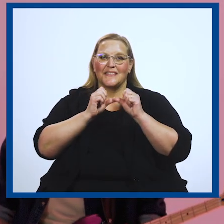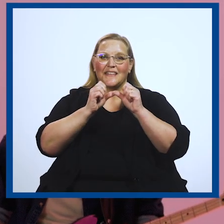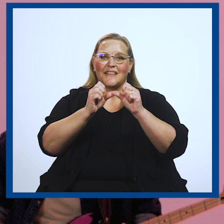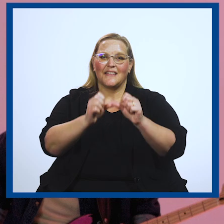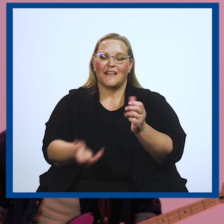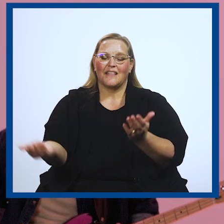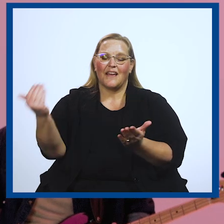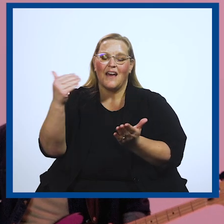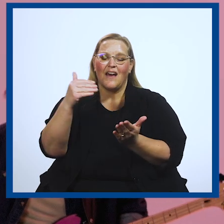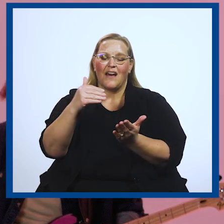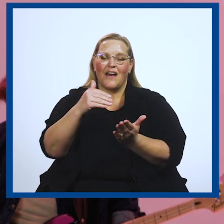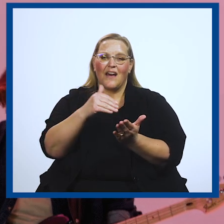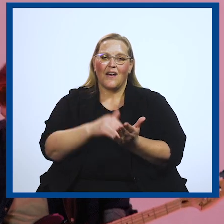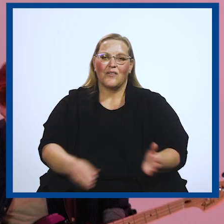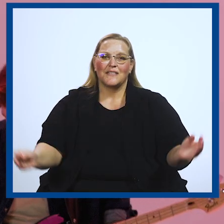will sing